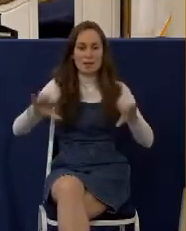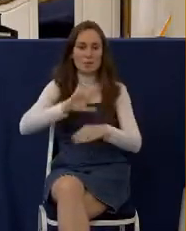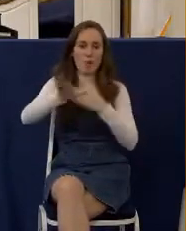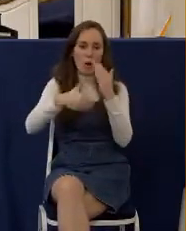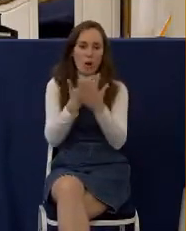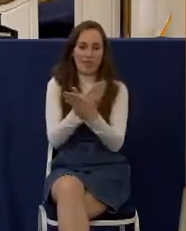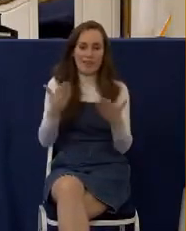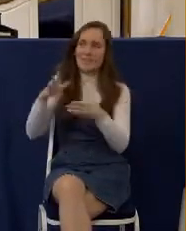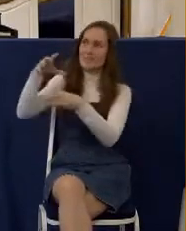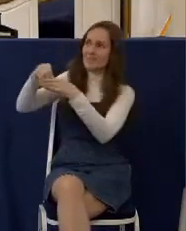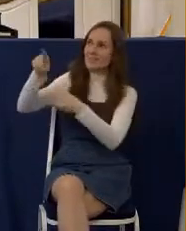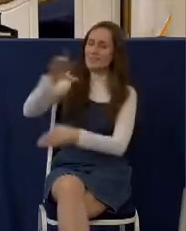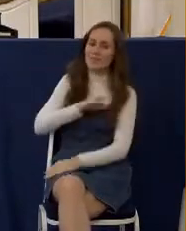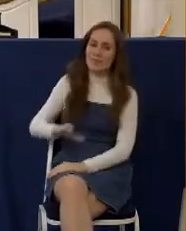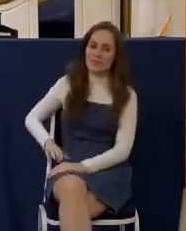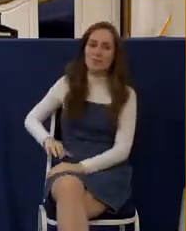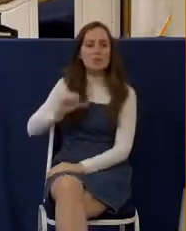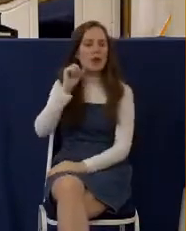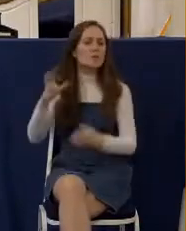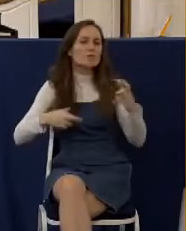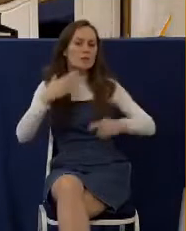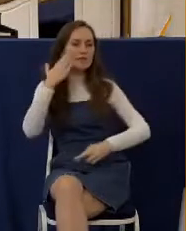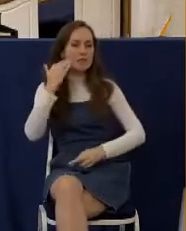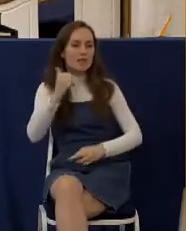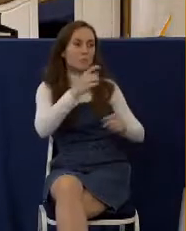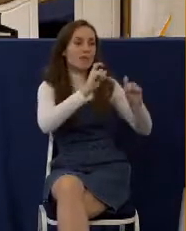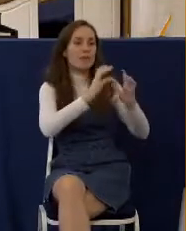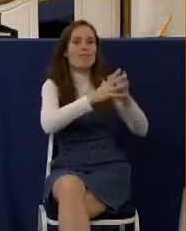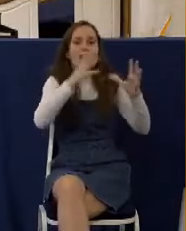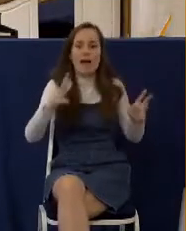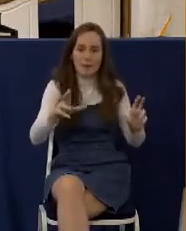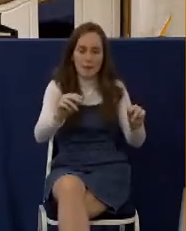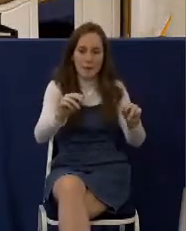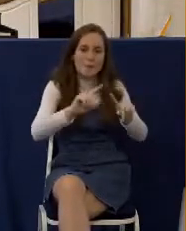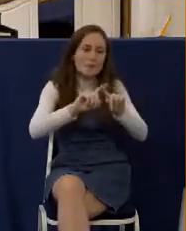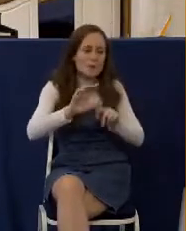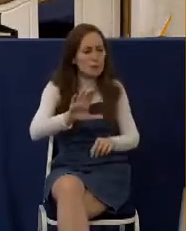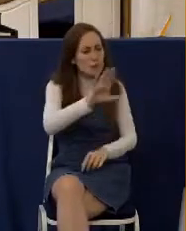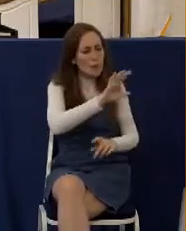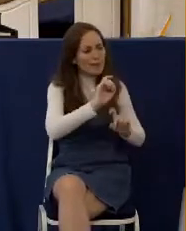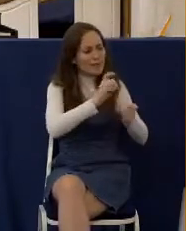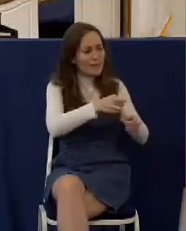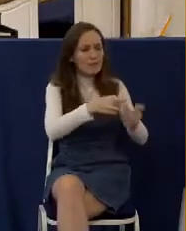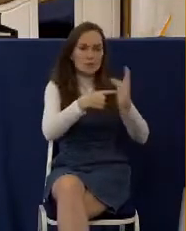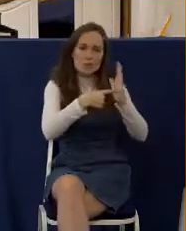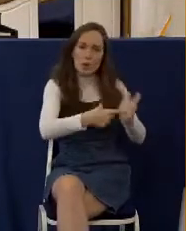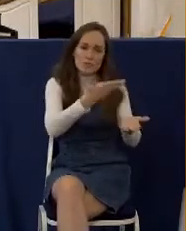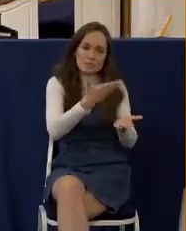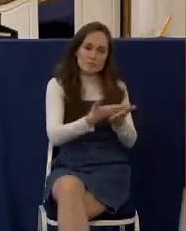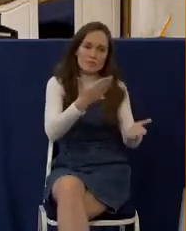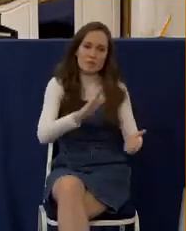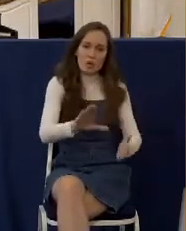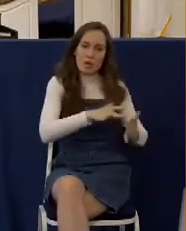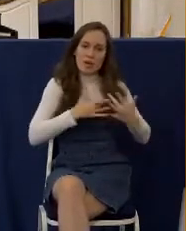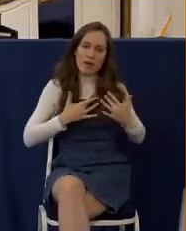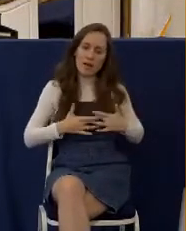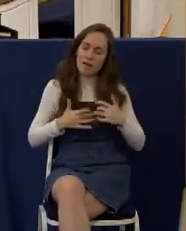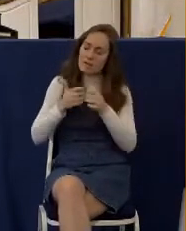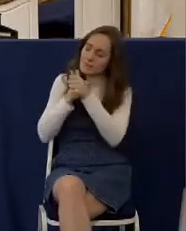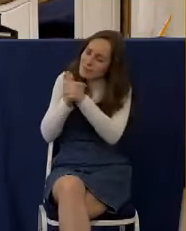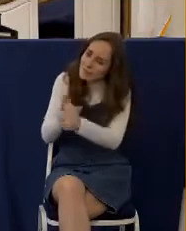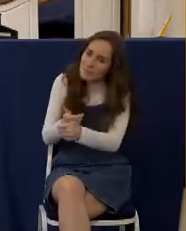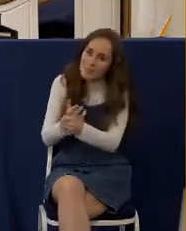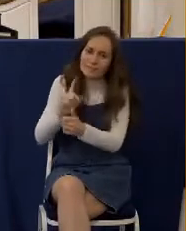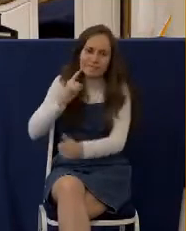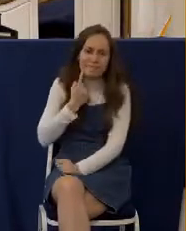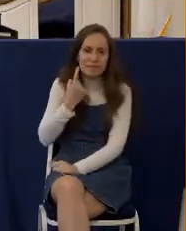a lot of what you've given me. I'm thanking you because your gift shows your heart for God. It shows you have